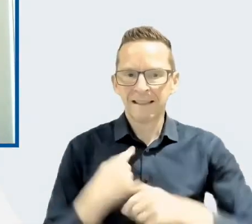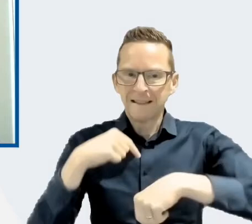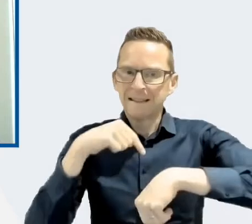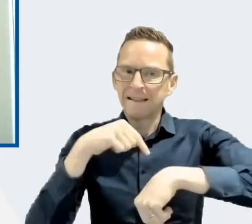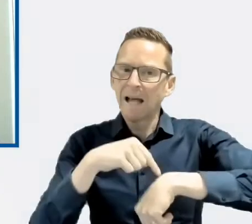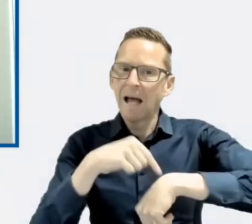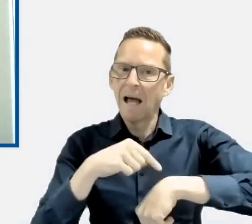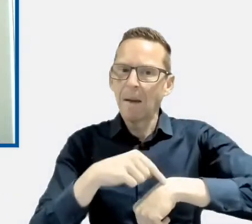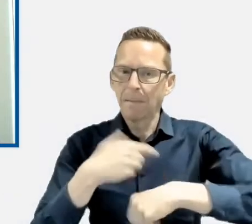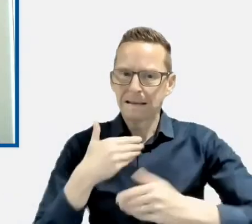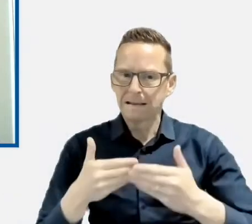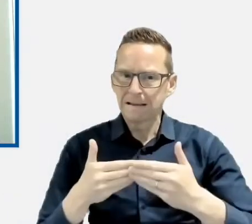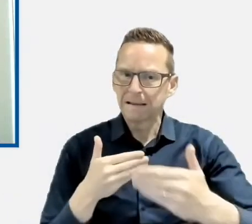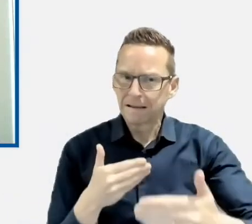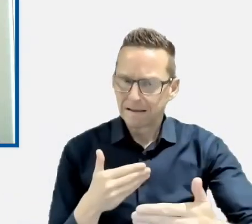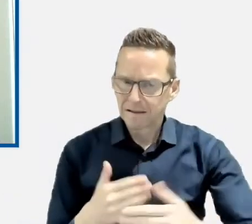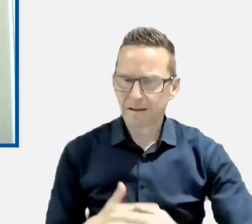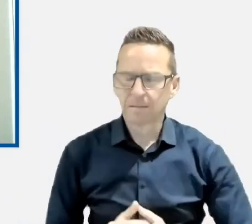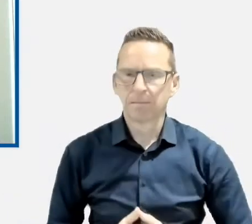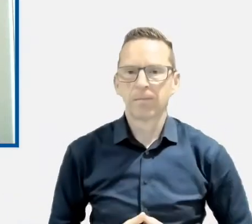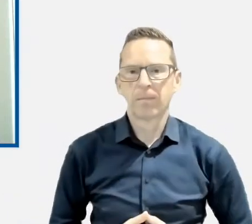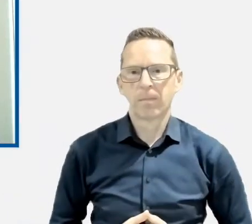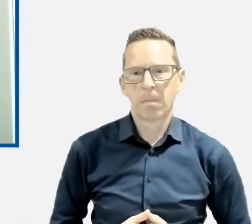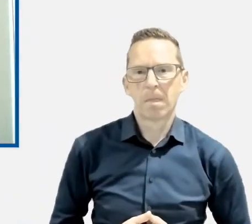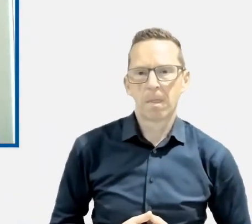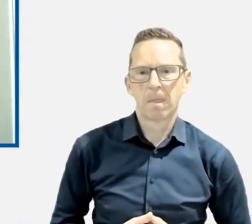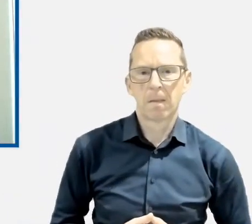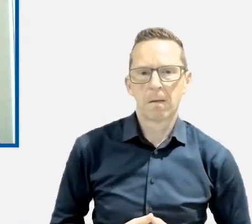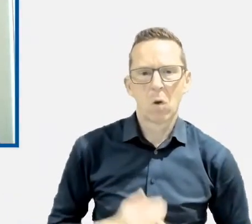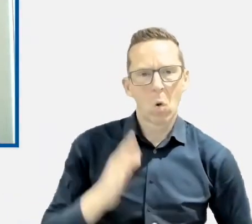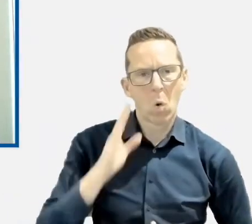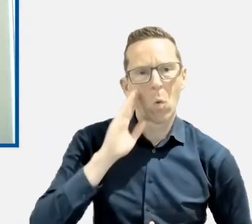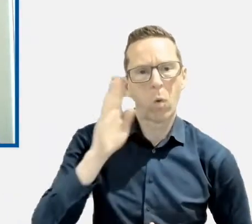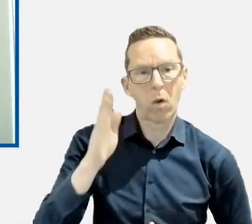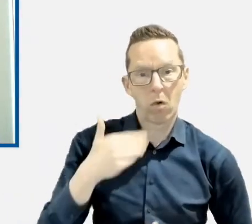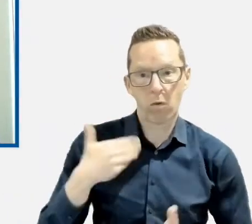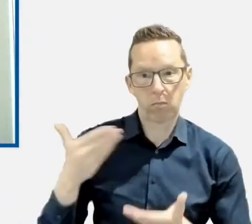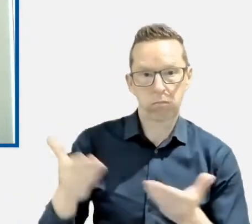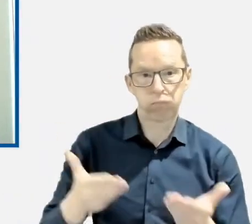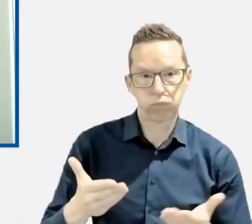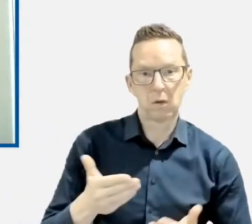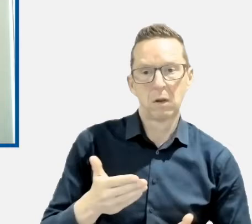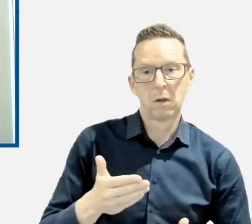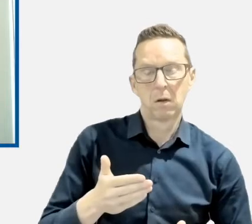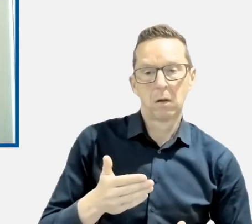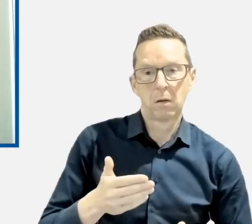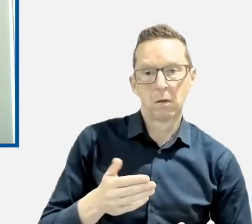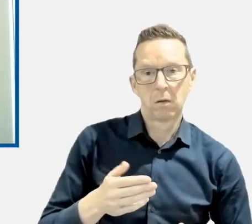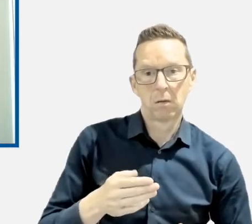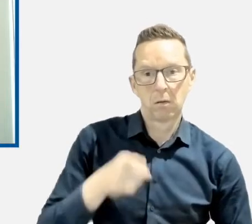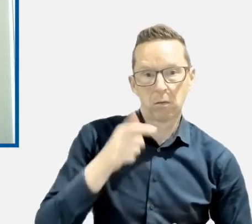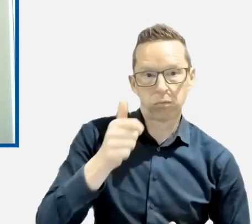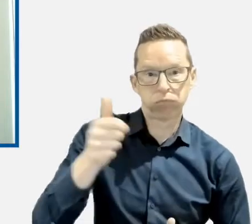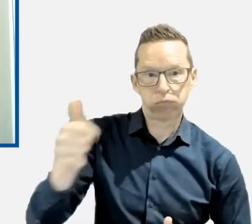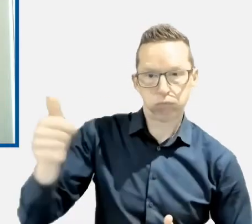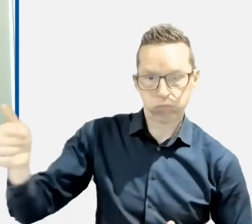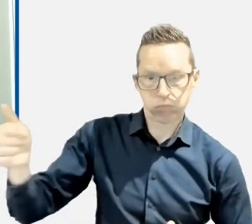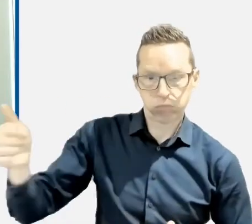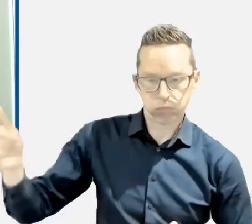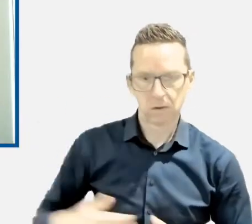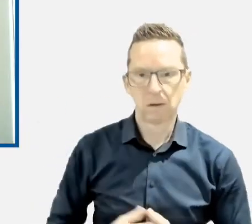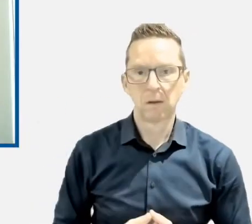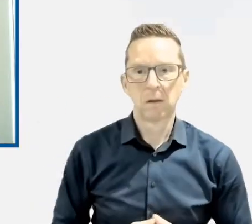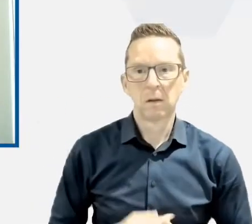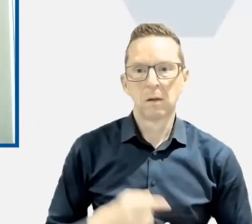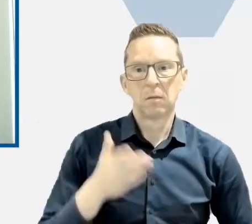I'll divide the session into two. I will first of all request Gemma and Ahmed, to give